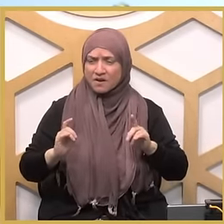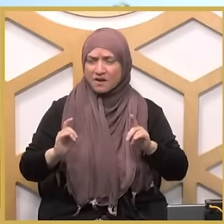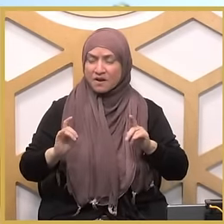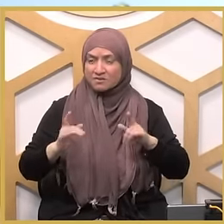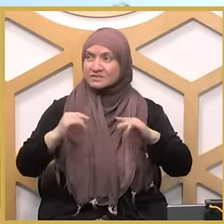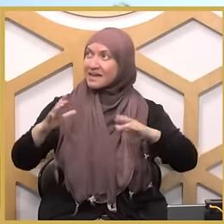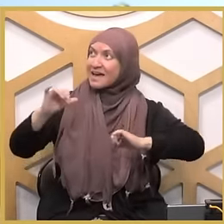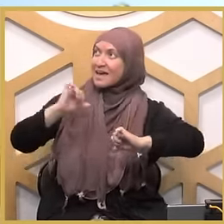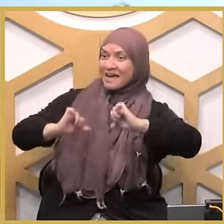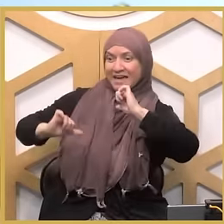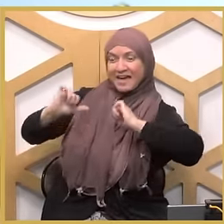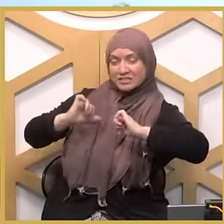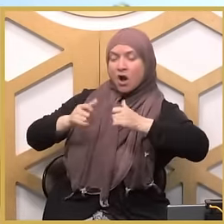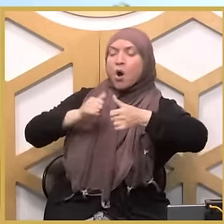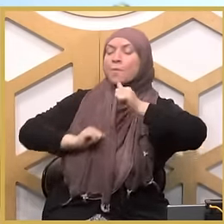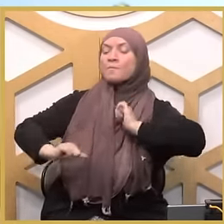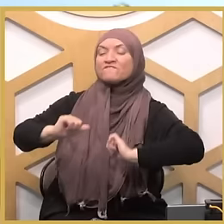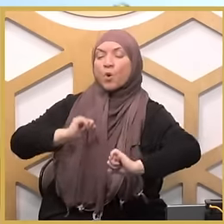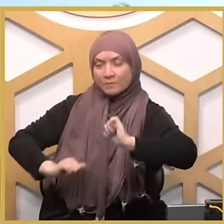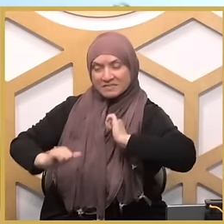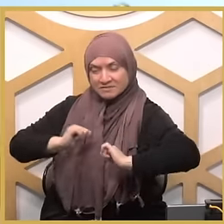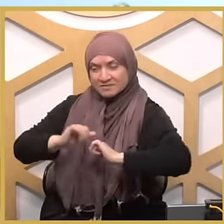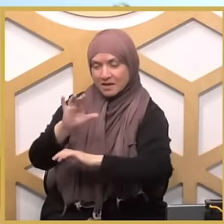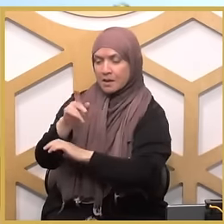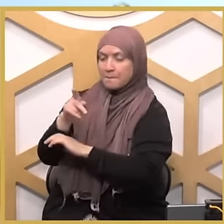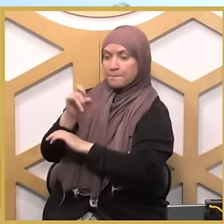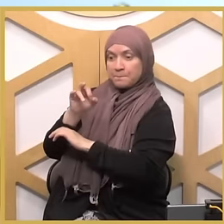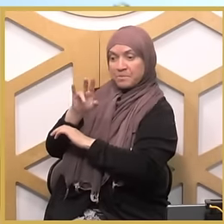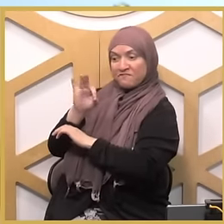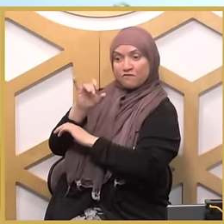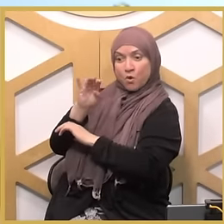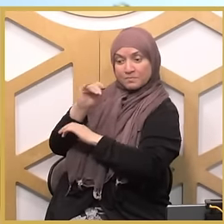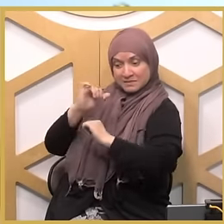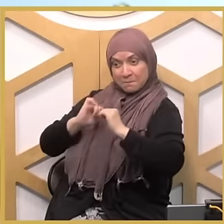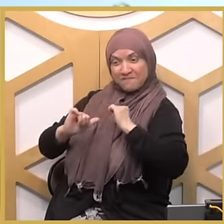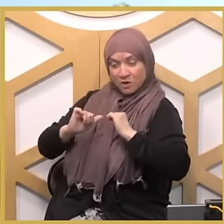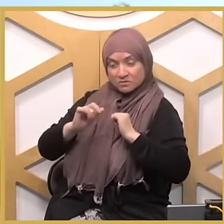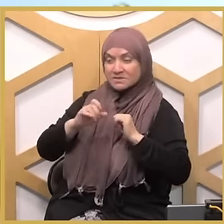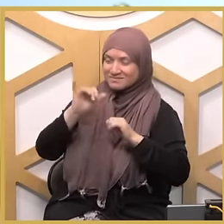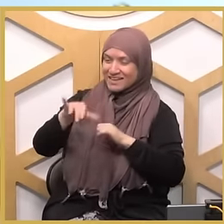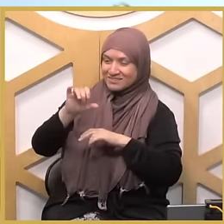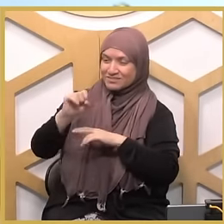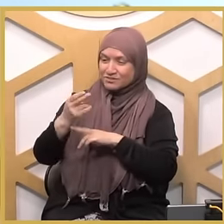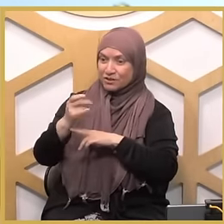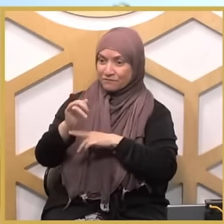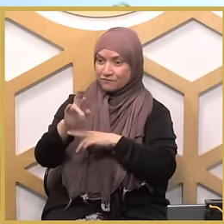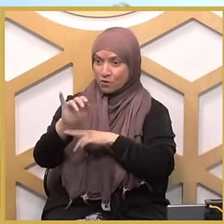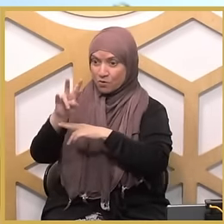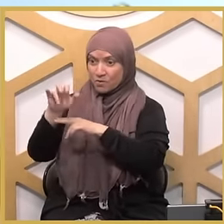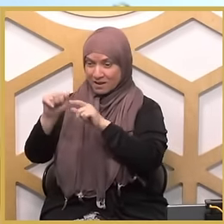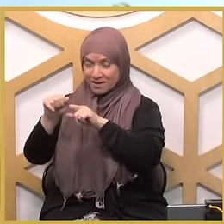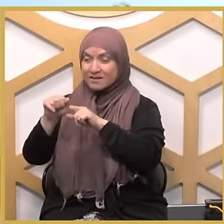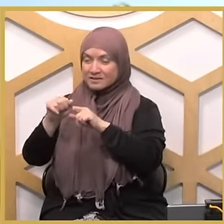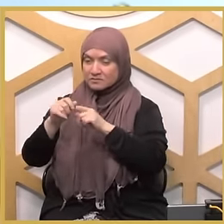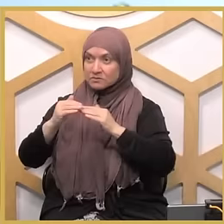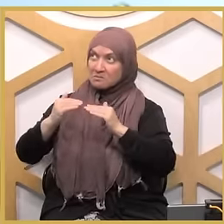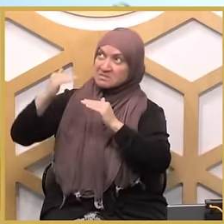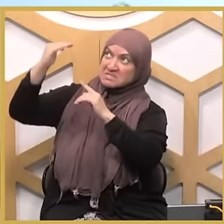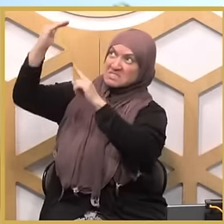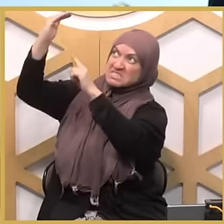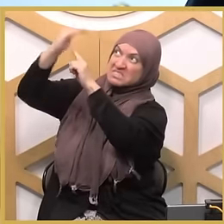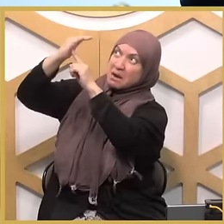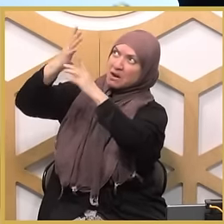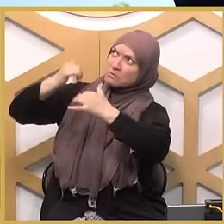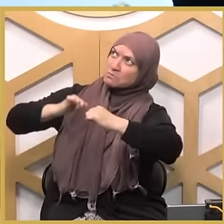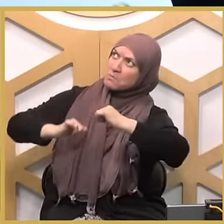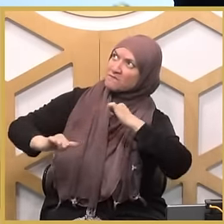don't do al-kaba'ir, you don't do the major sins, and you don't leave off your obligations. So I want you to understand